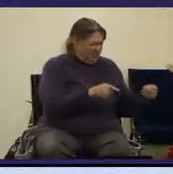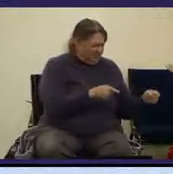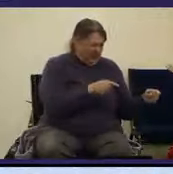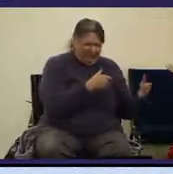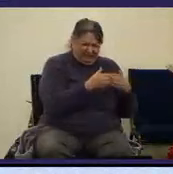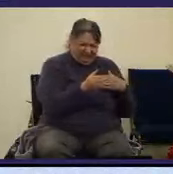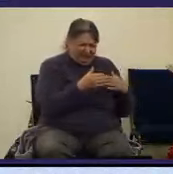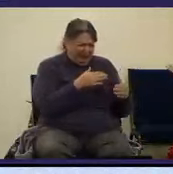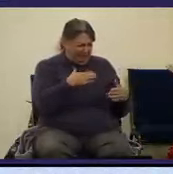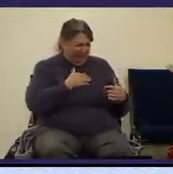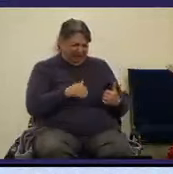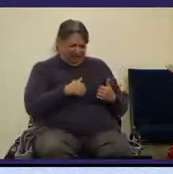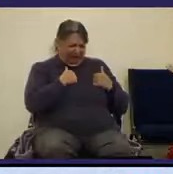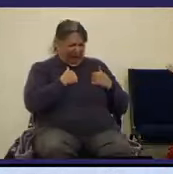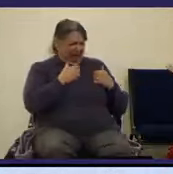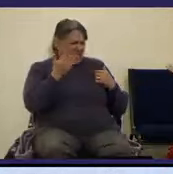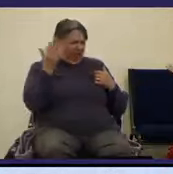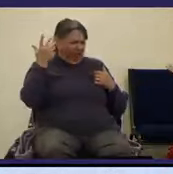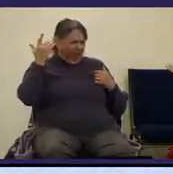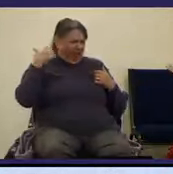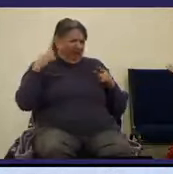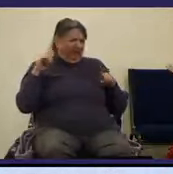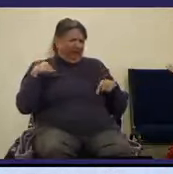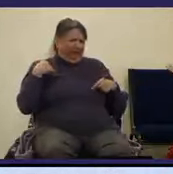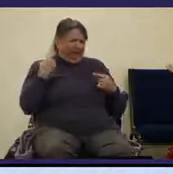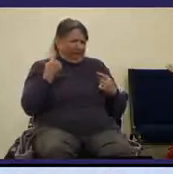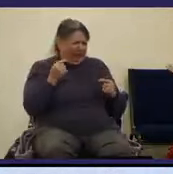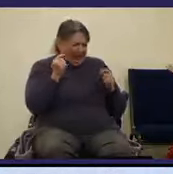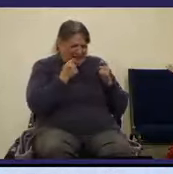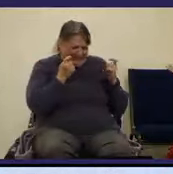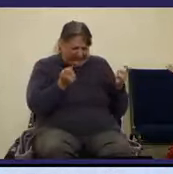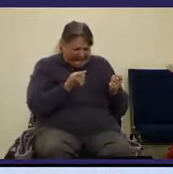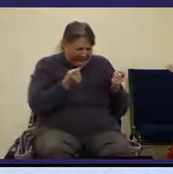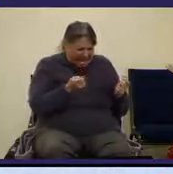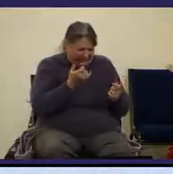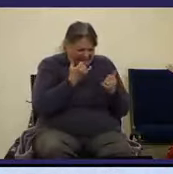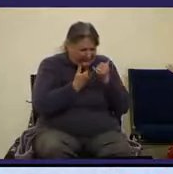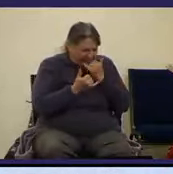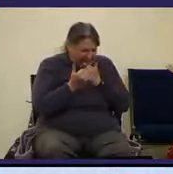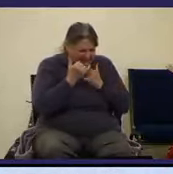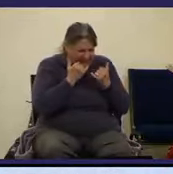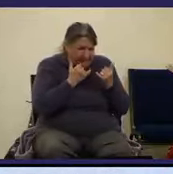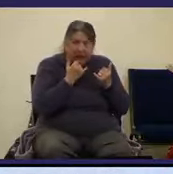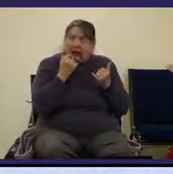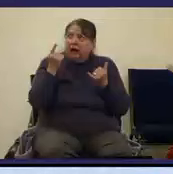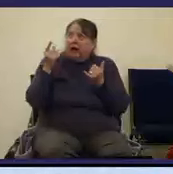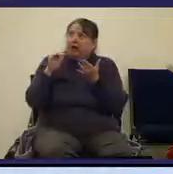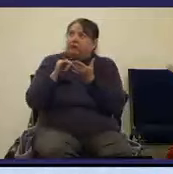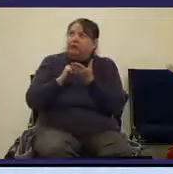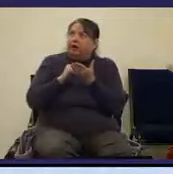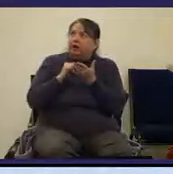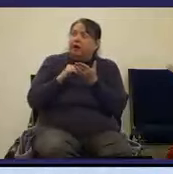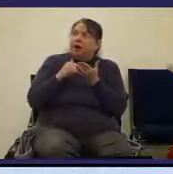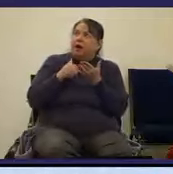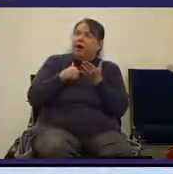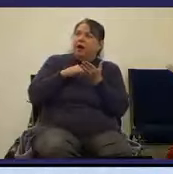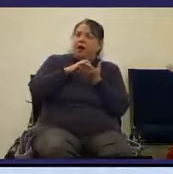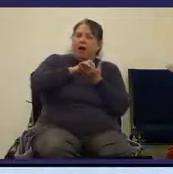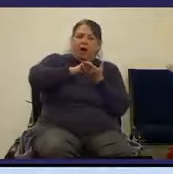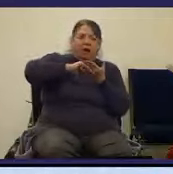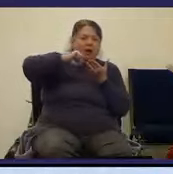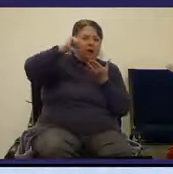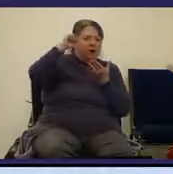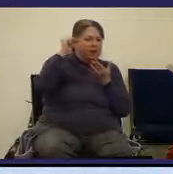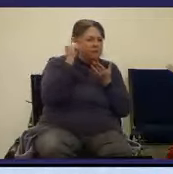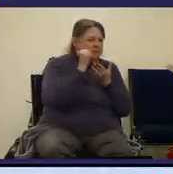where you're at right now, regardless of what you did yesterday, regardless of your past, regardless of what the enemy throws in our ears, the accuser of the